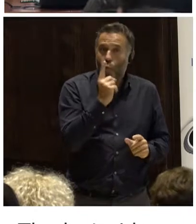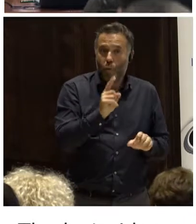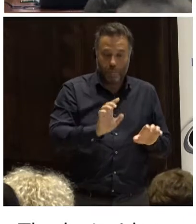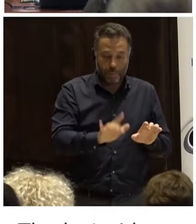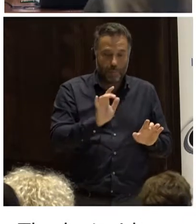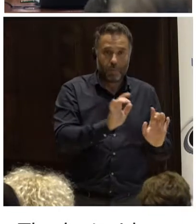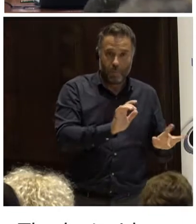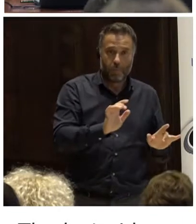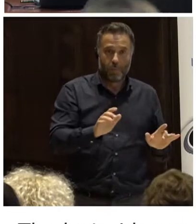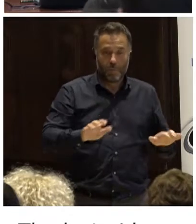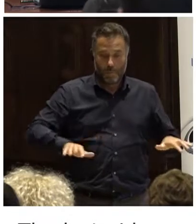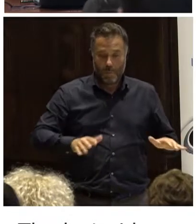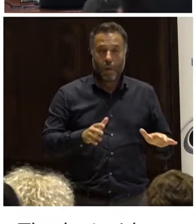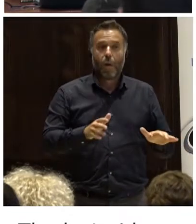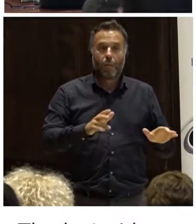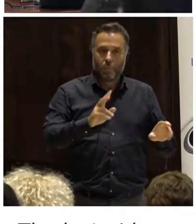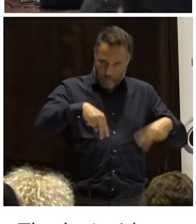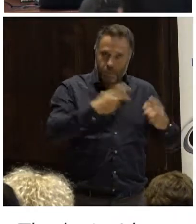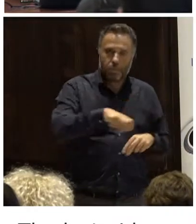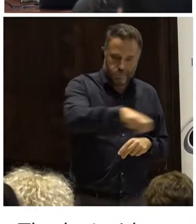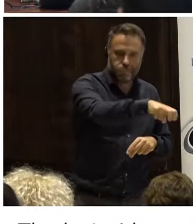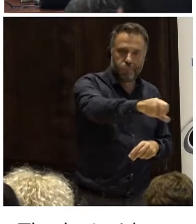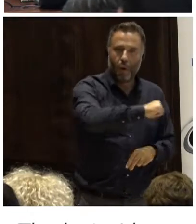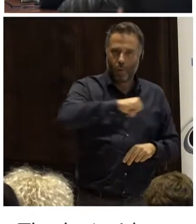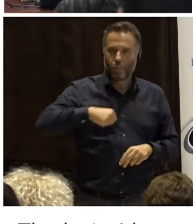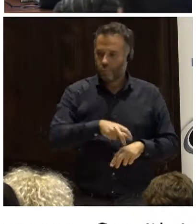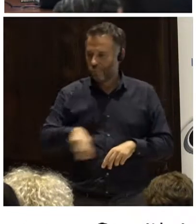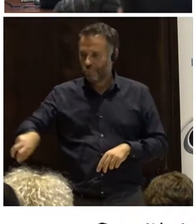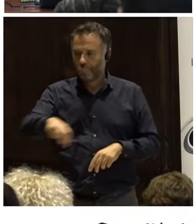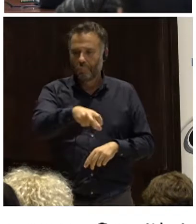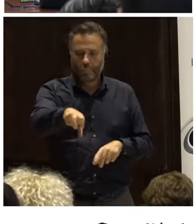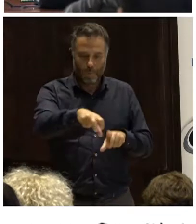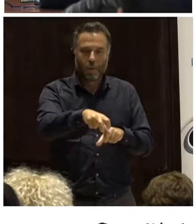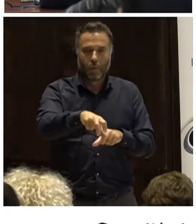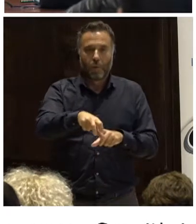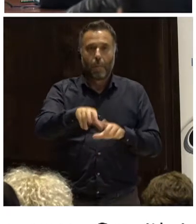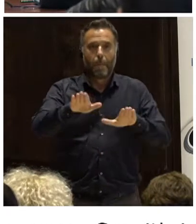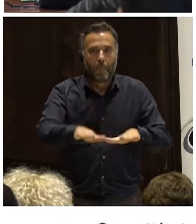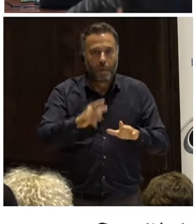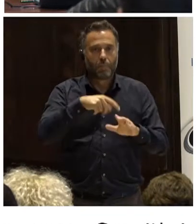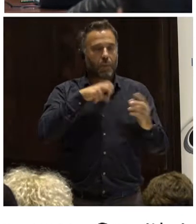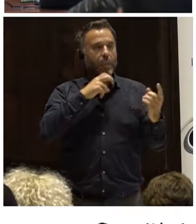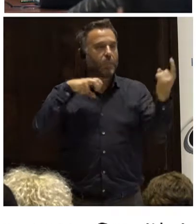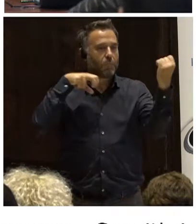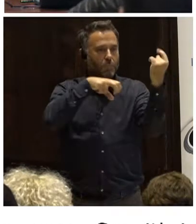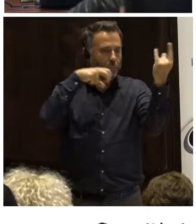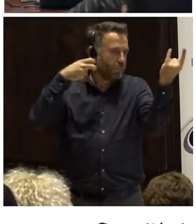the vehicle, because the vehicle stops when he encounters an obstacle, and then he decides to go left,